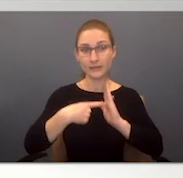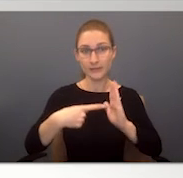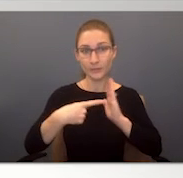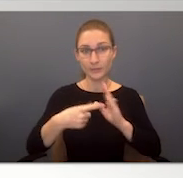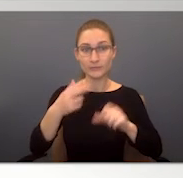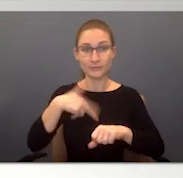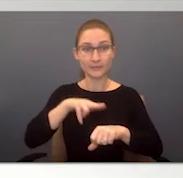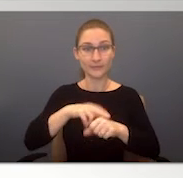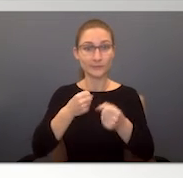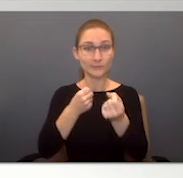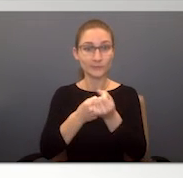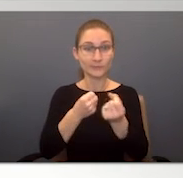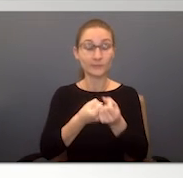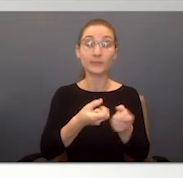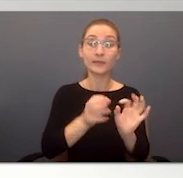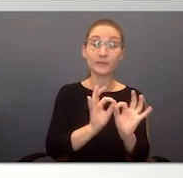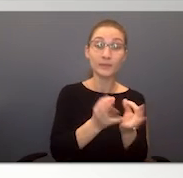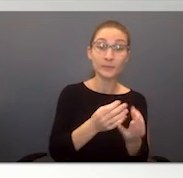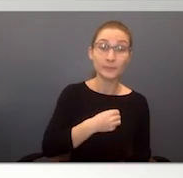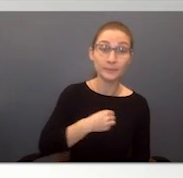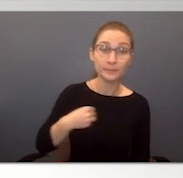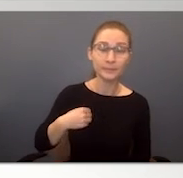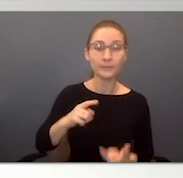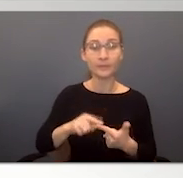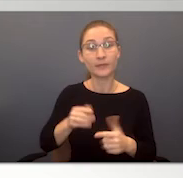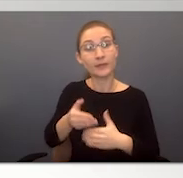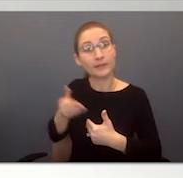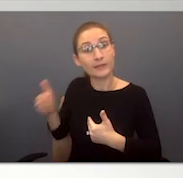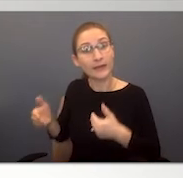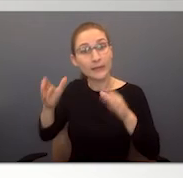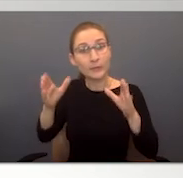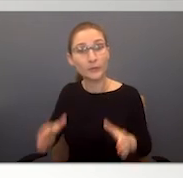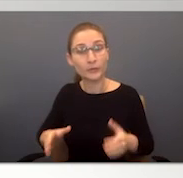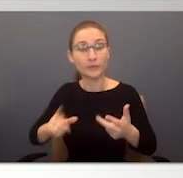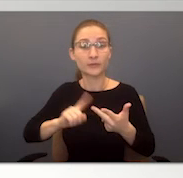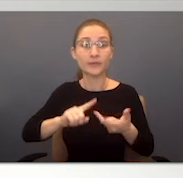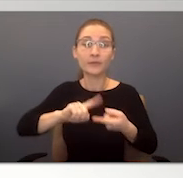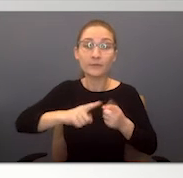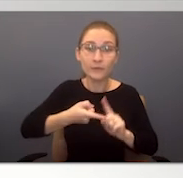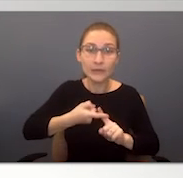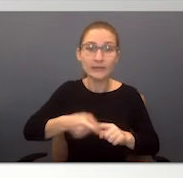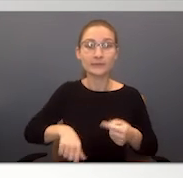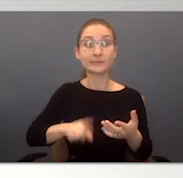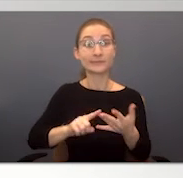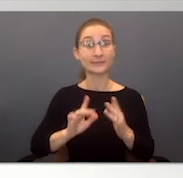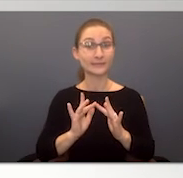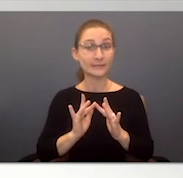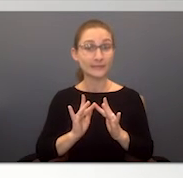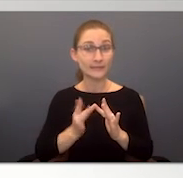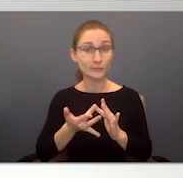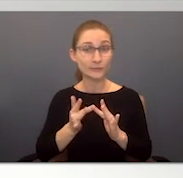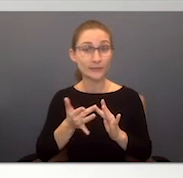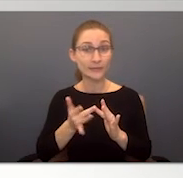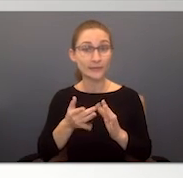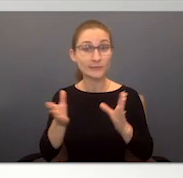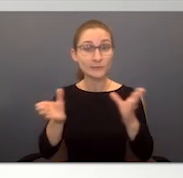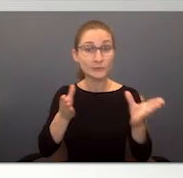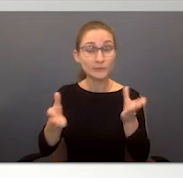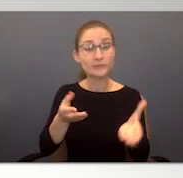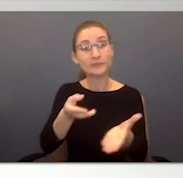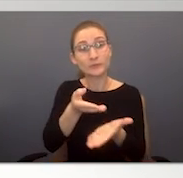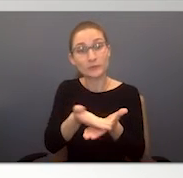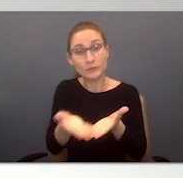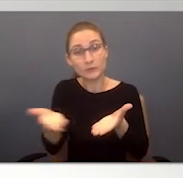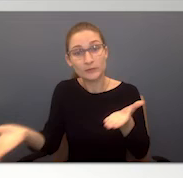resources, grocery shopping and banking. After my home got destroyed, I learned about